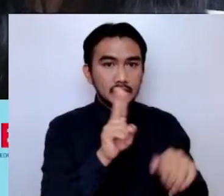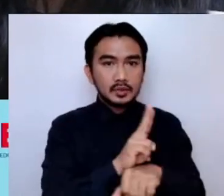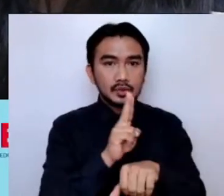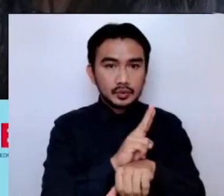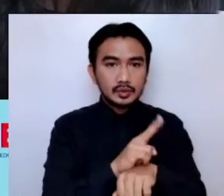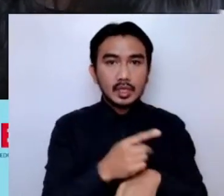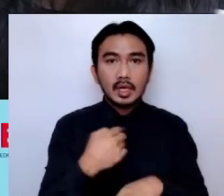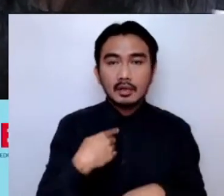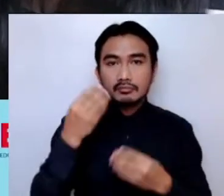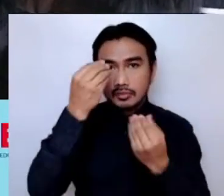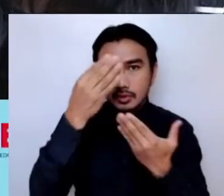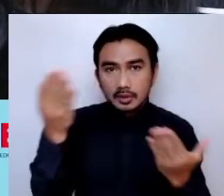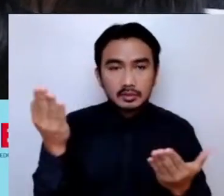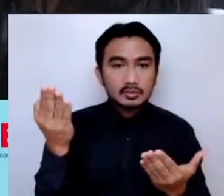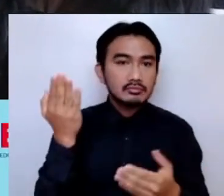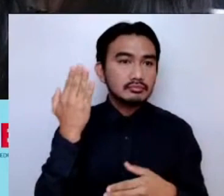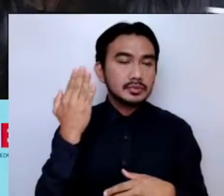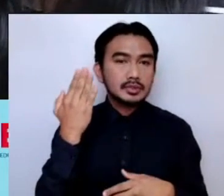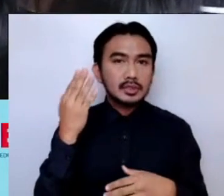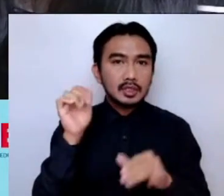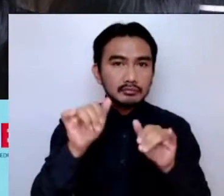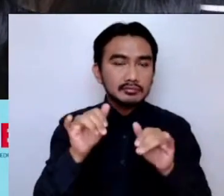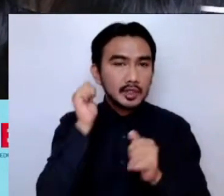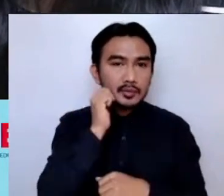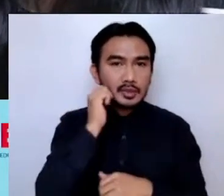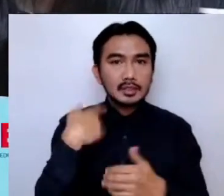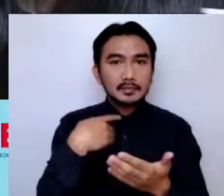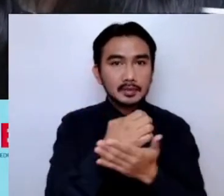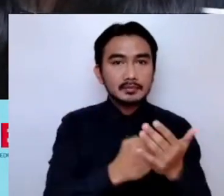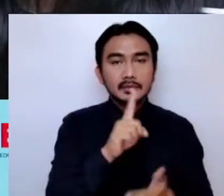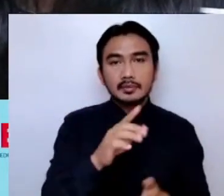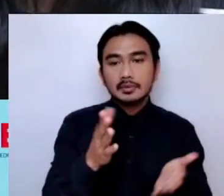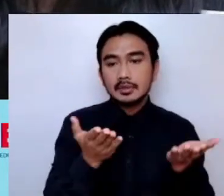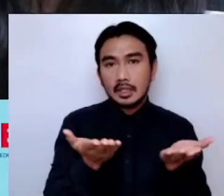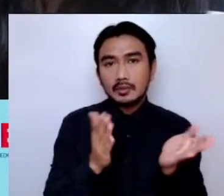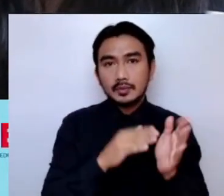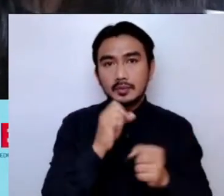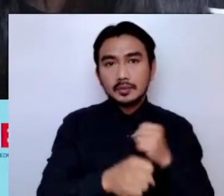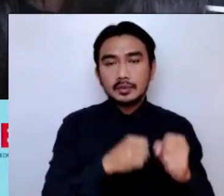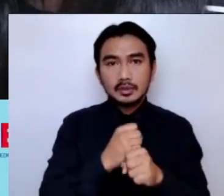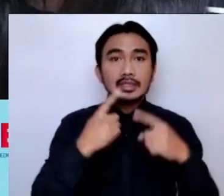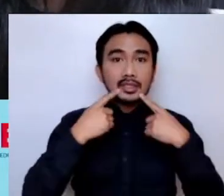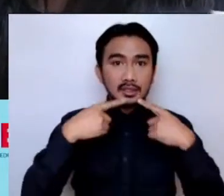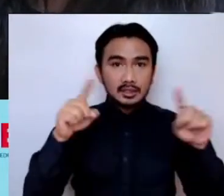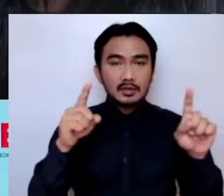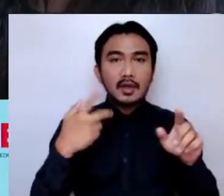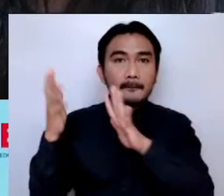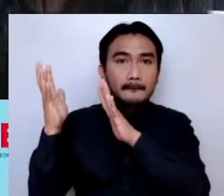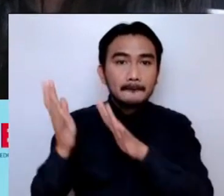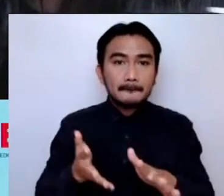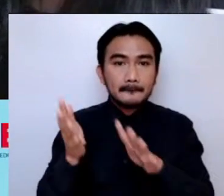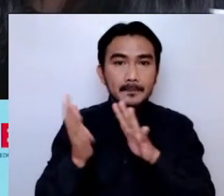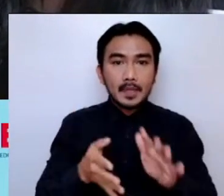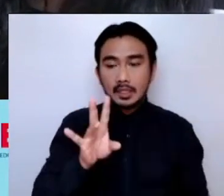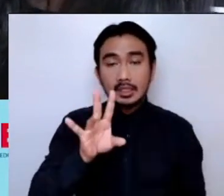the start of episode 1, this school year we were able to successfully download all 37 indicators of